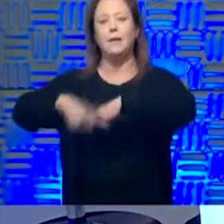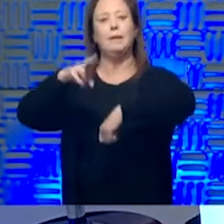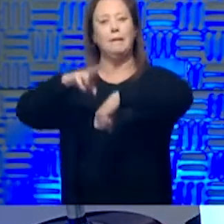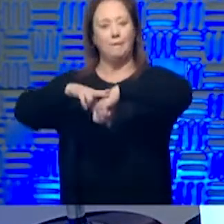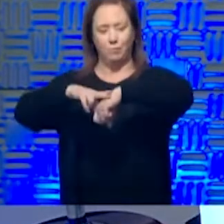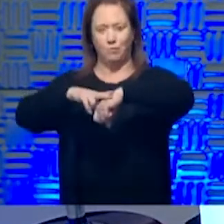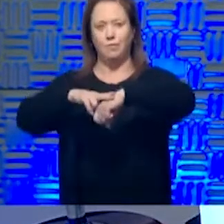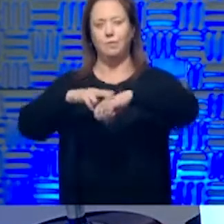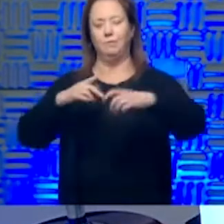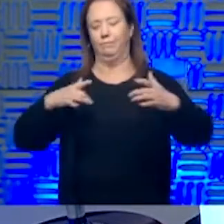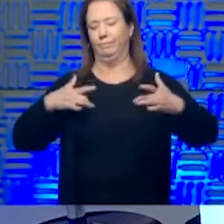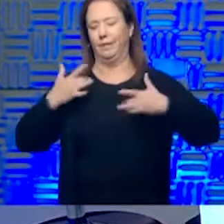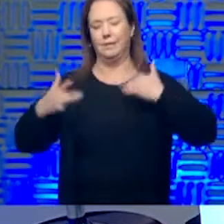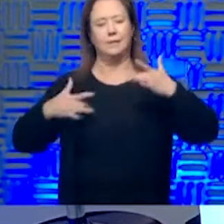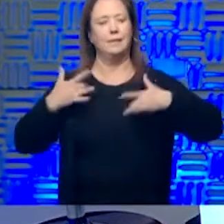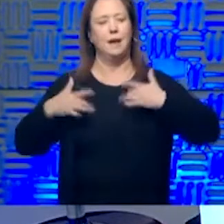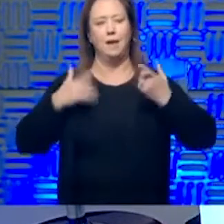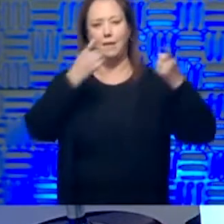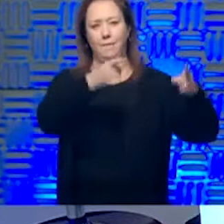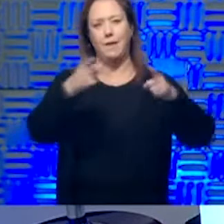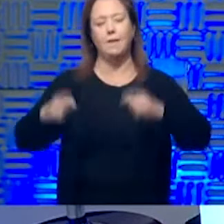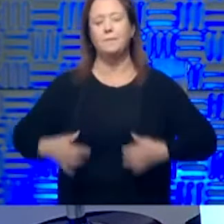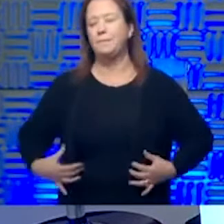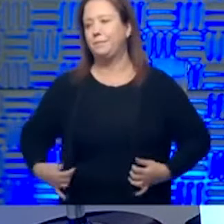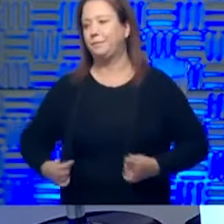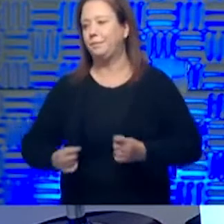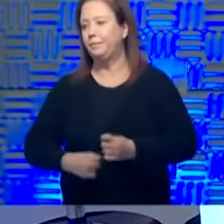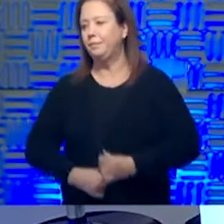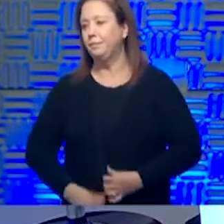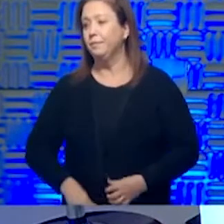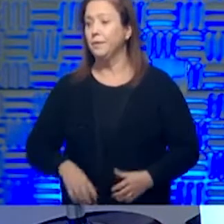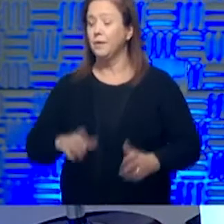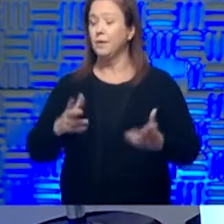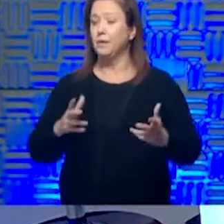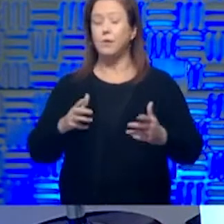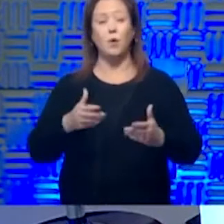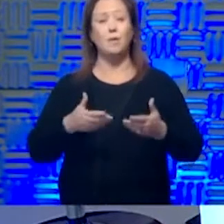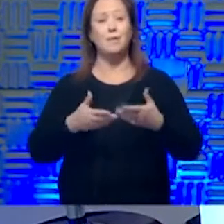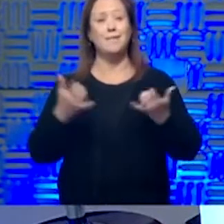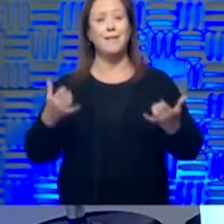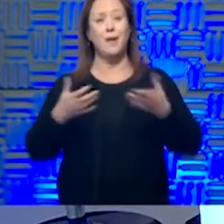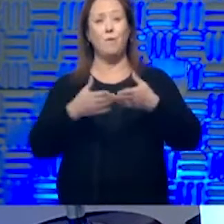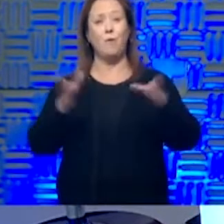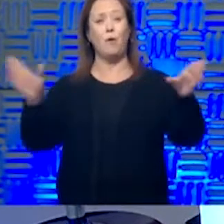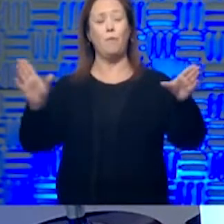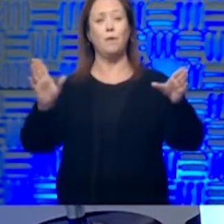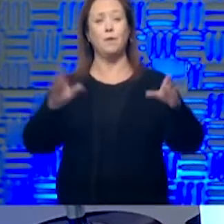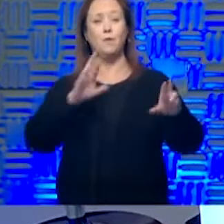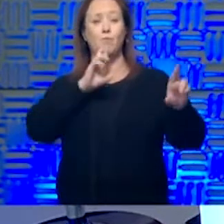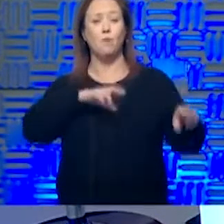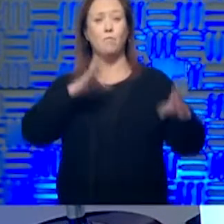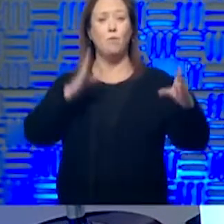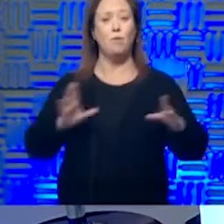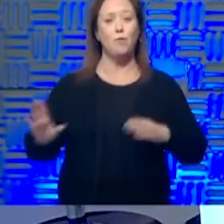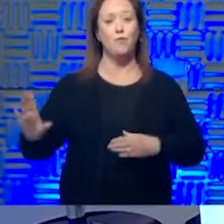is really exciting. It is exciting. So with that introduction, and we're open to questions from reporters,